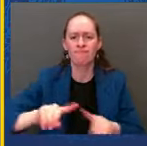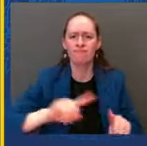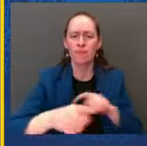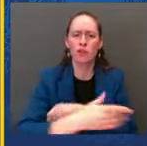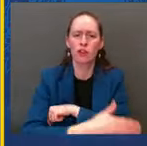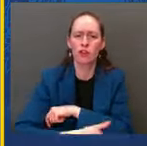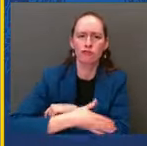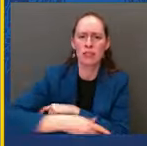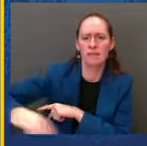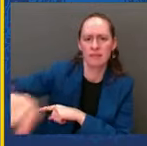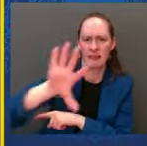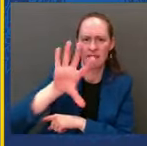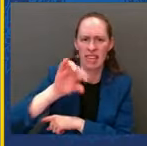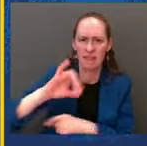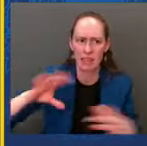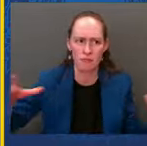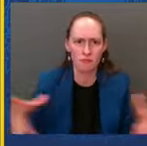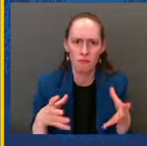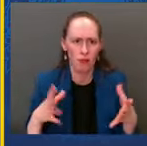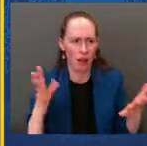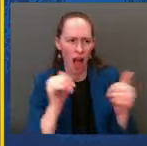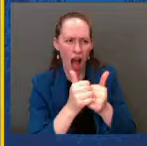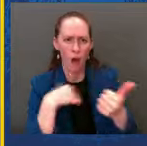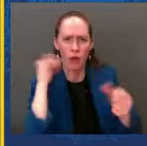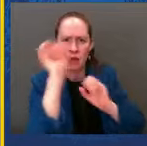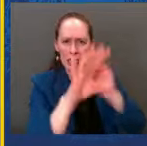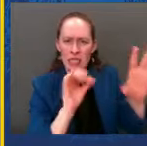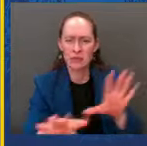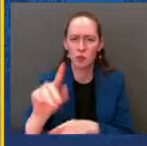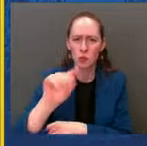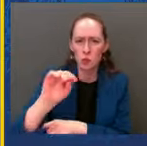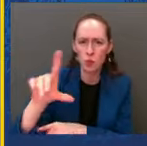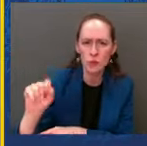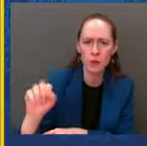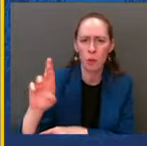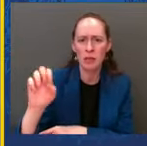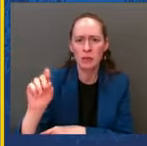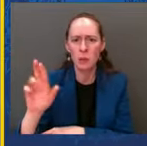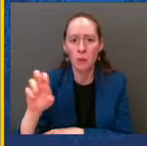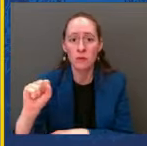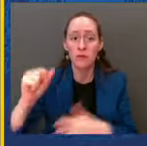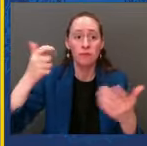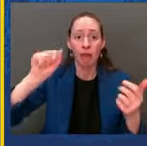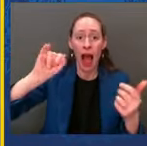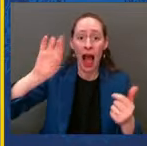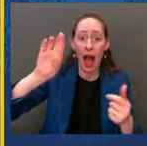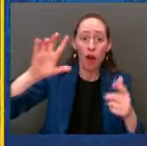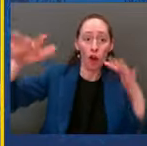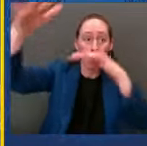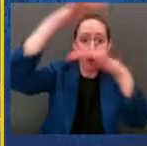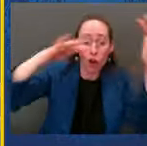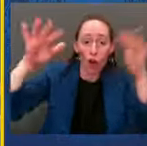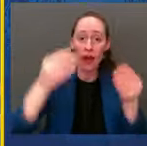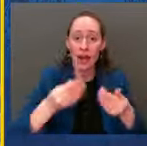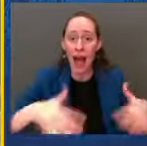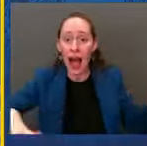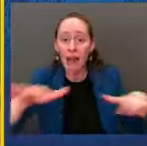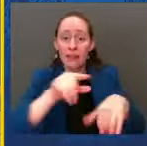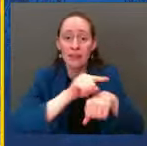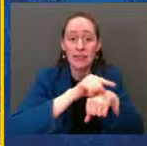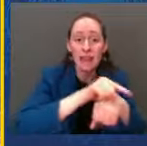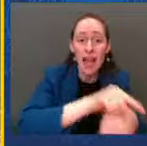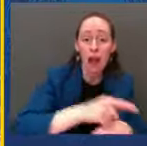lines, air defense systems, artillery, ammunition, tanks, armored vehicles. The European Union